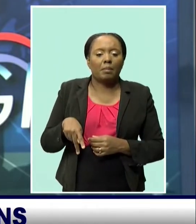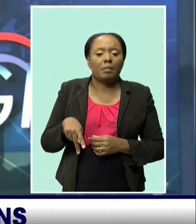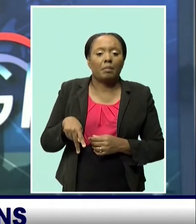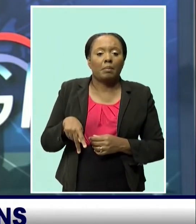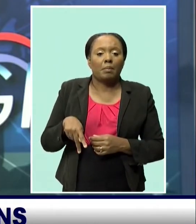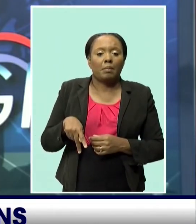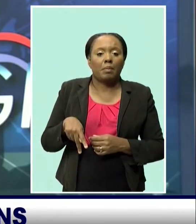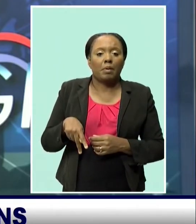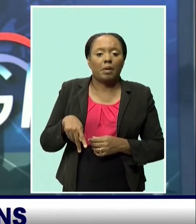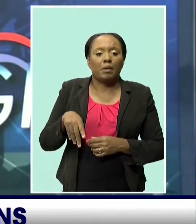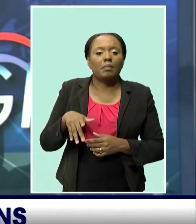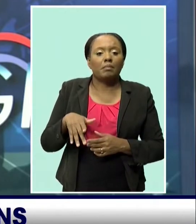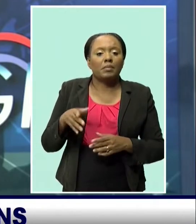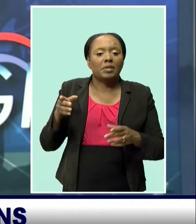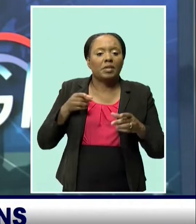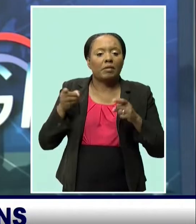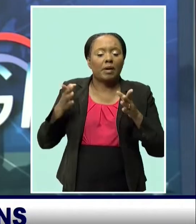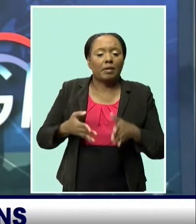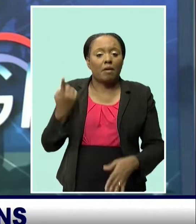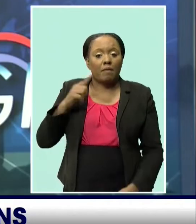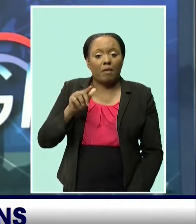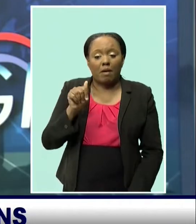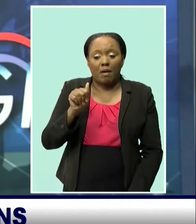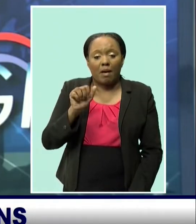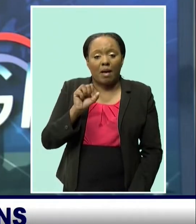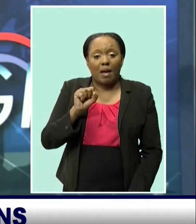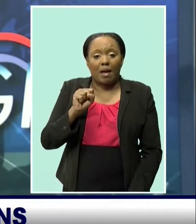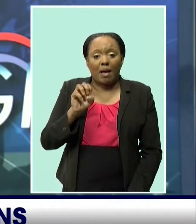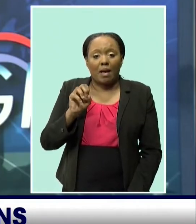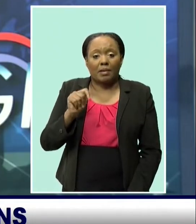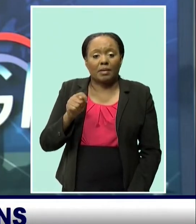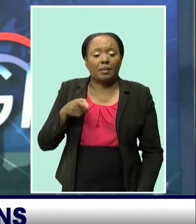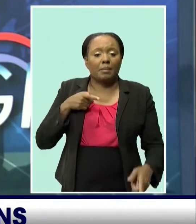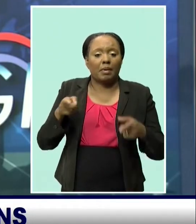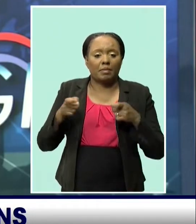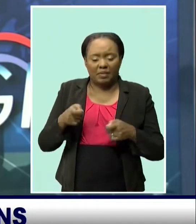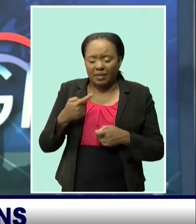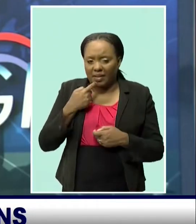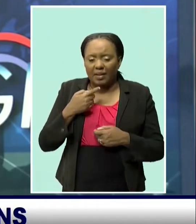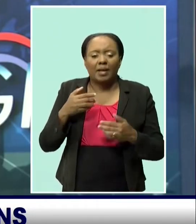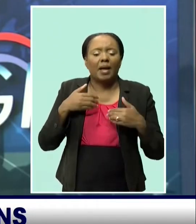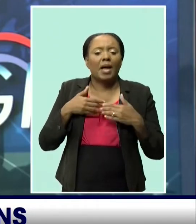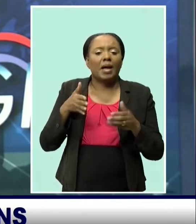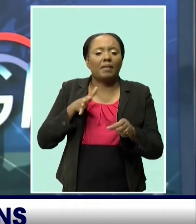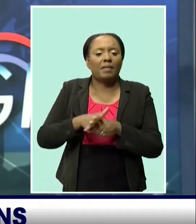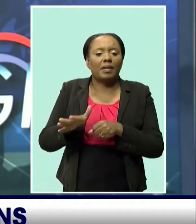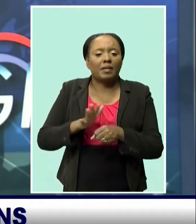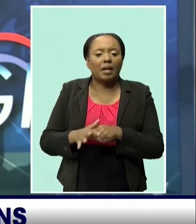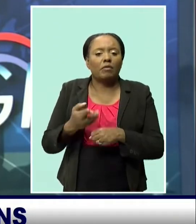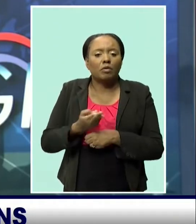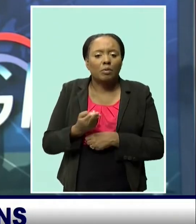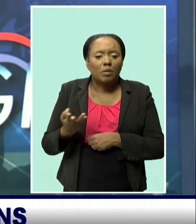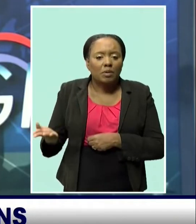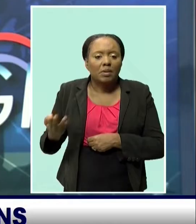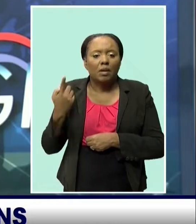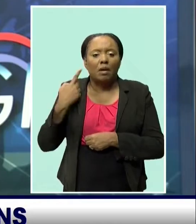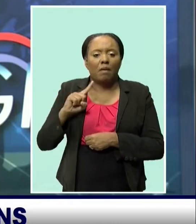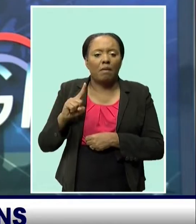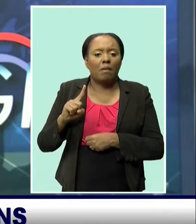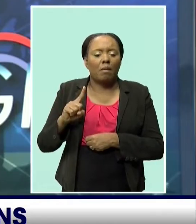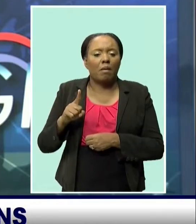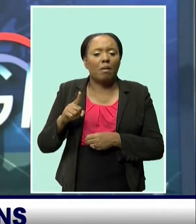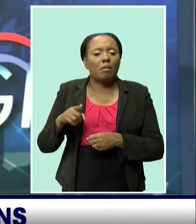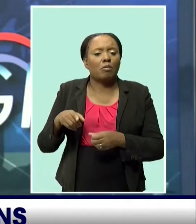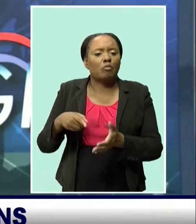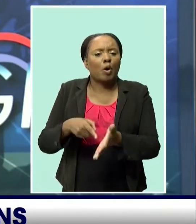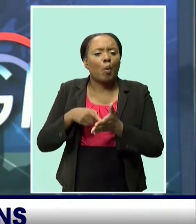Rohan Seal, maintained they have adequate resources to meet the requirements for the Light and Power's target of 100% renewable